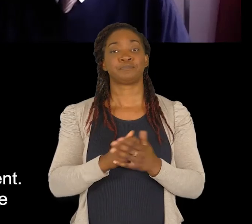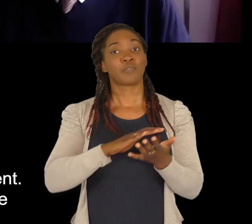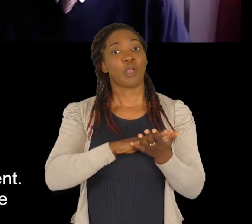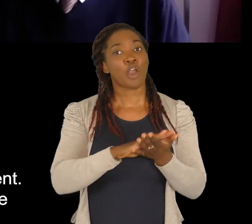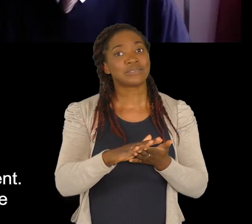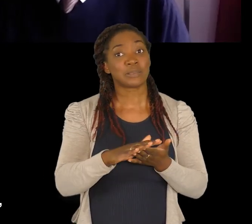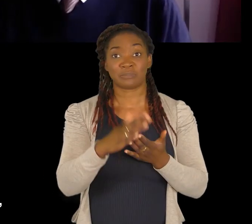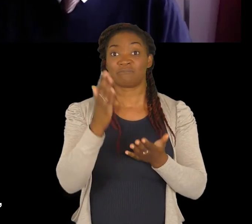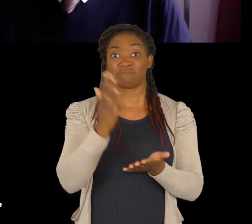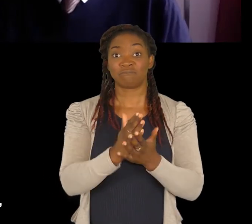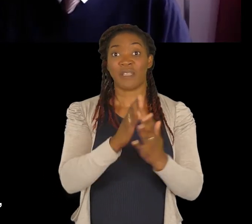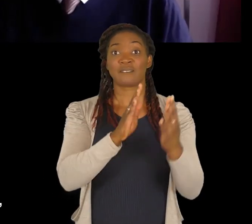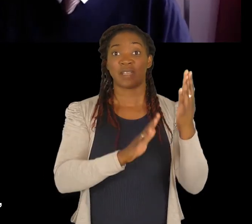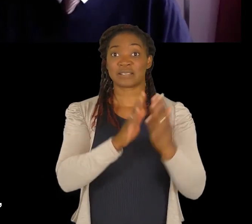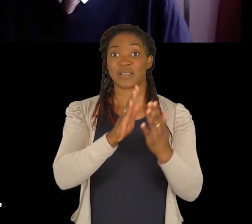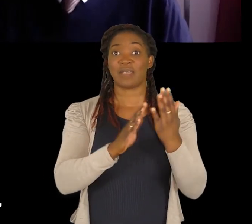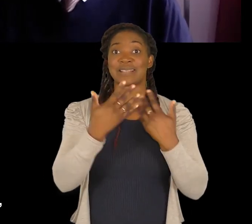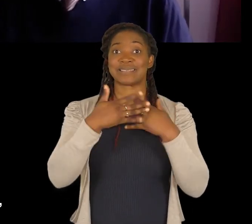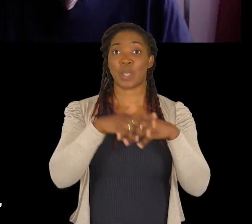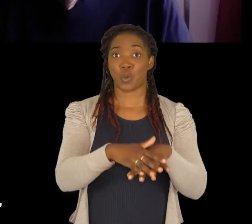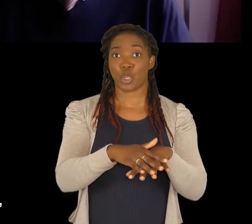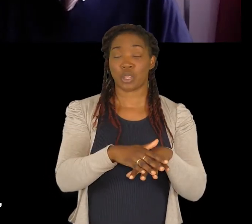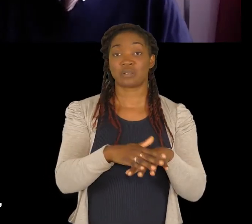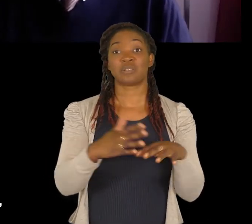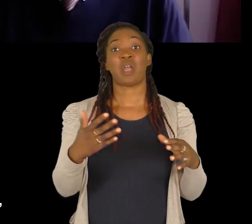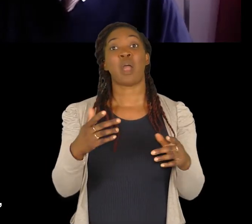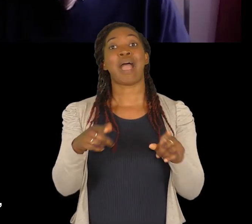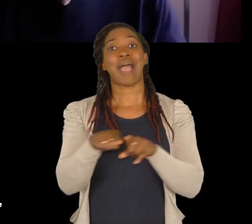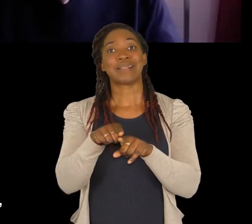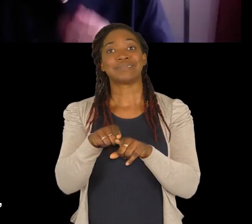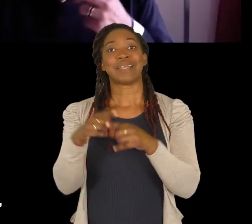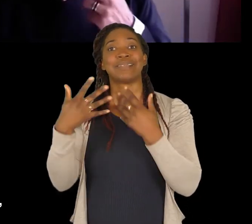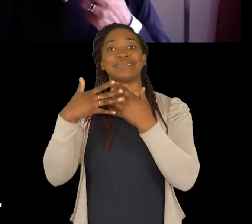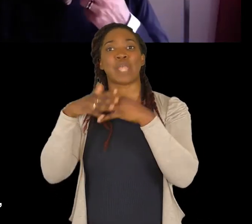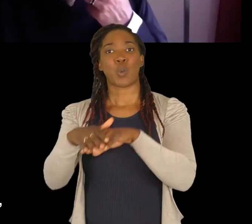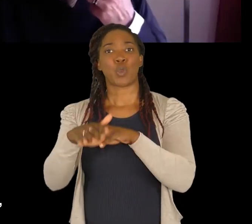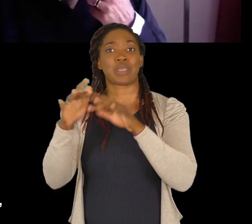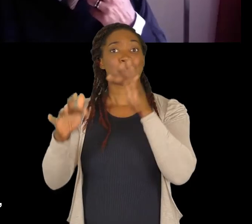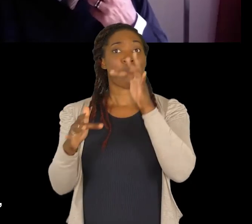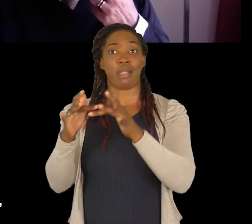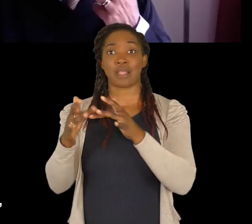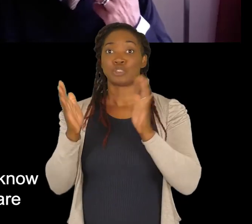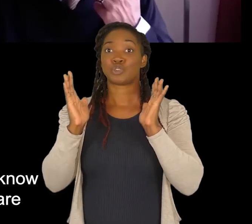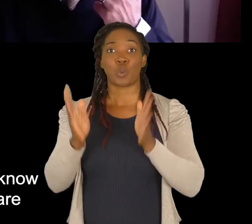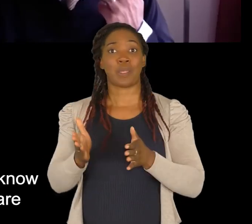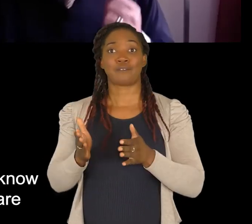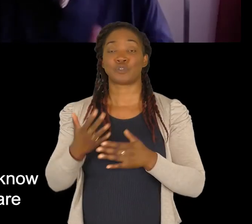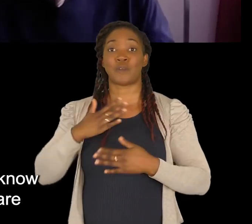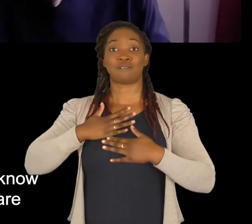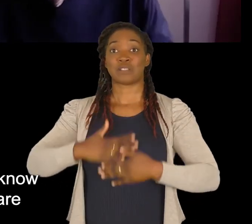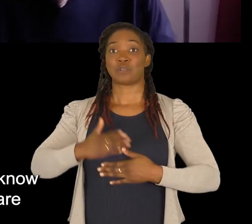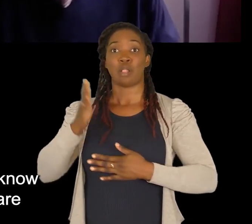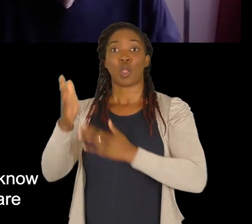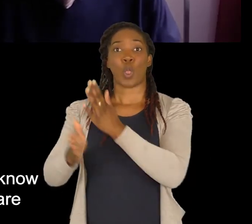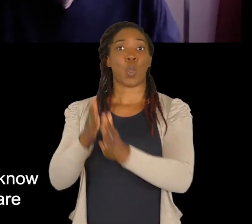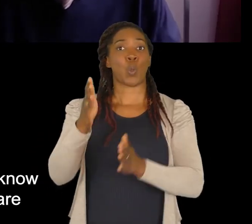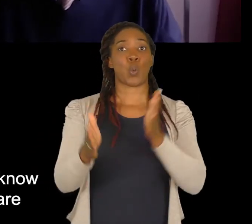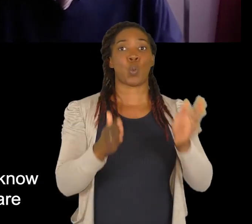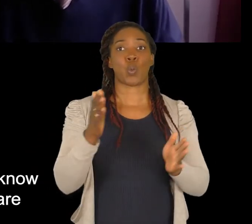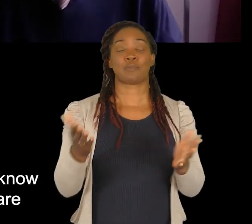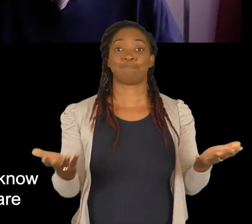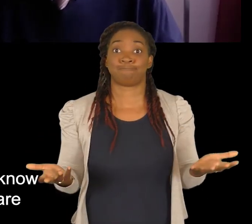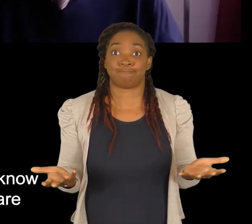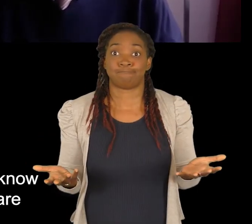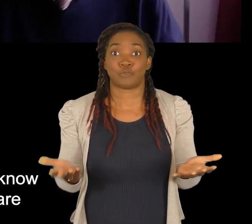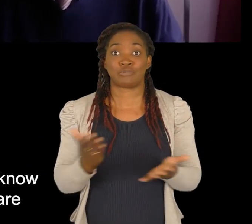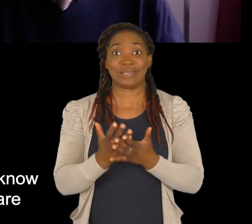is face-to-face networking. There is networking online. You don't have to physically go out there if you're uncomfortable, and